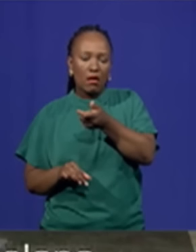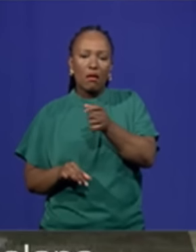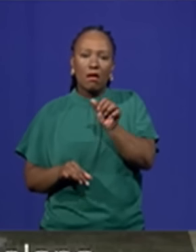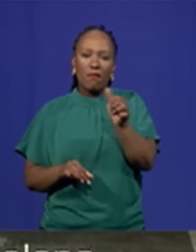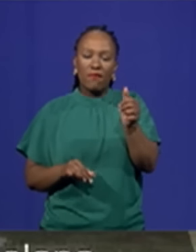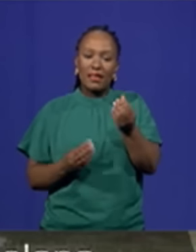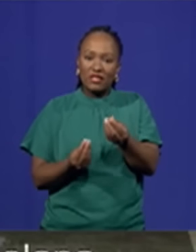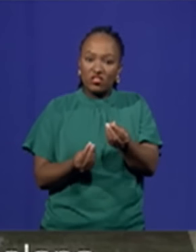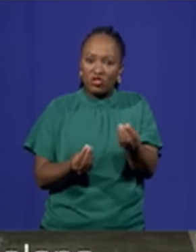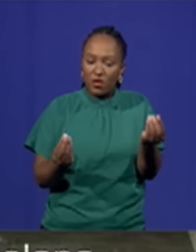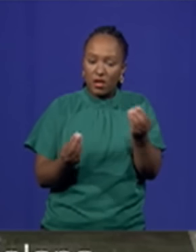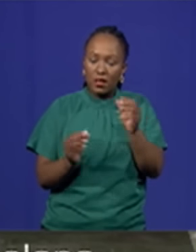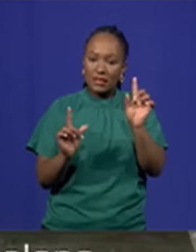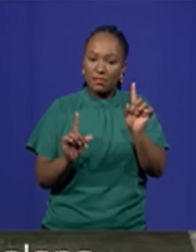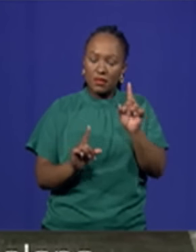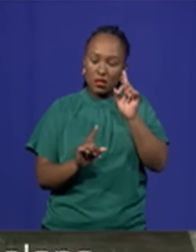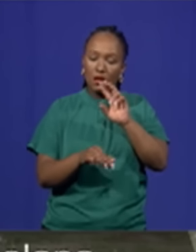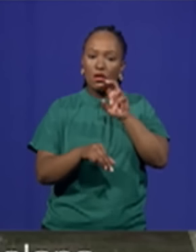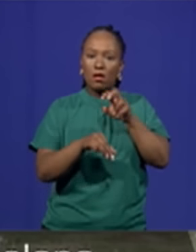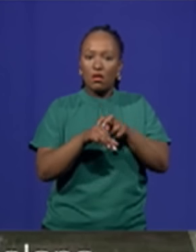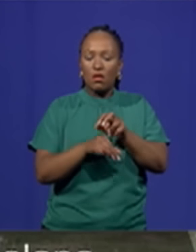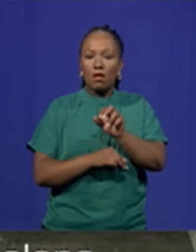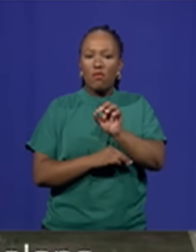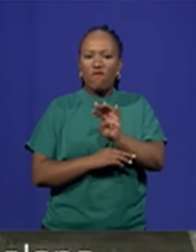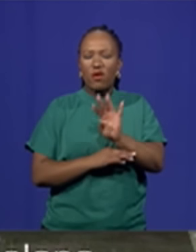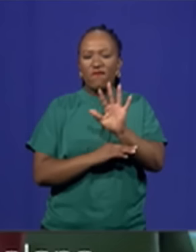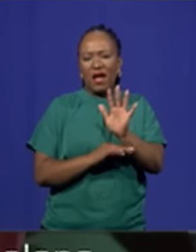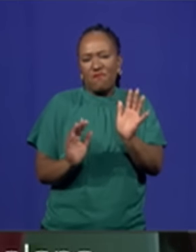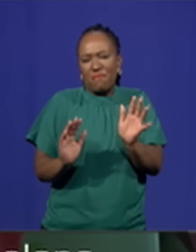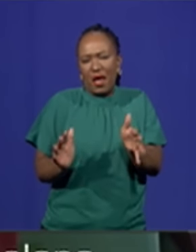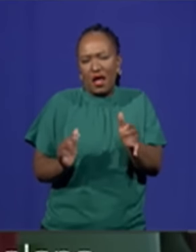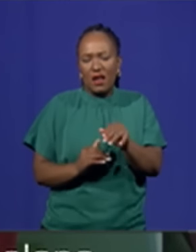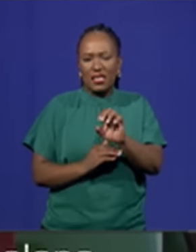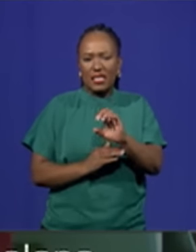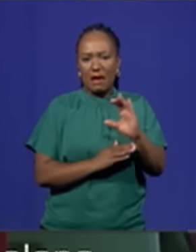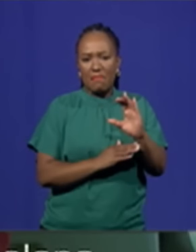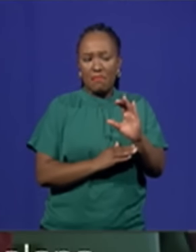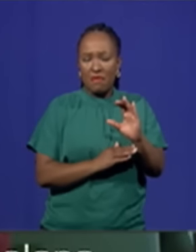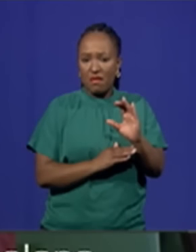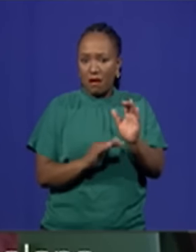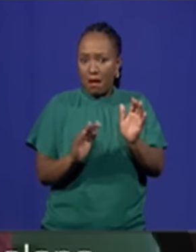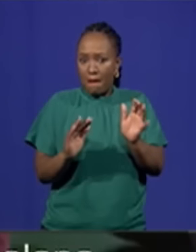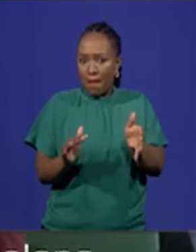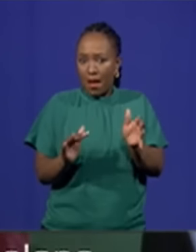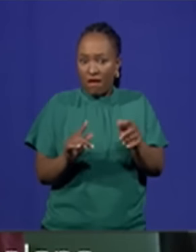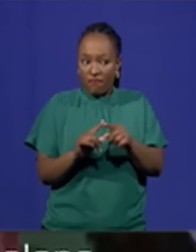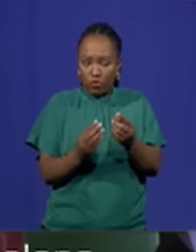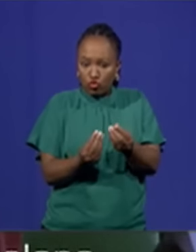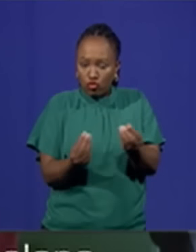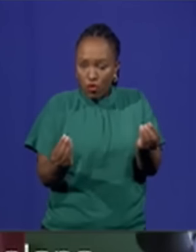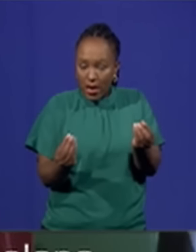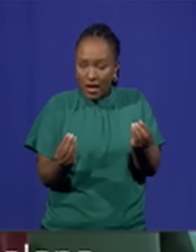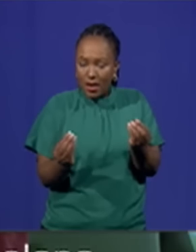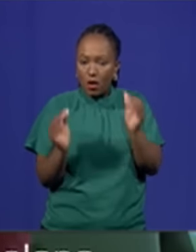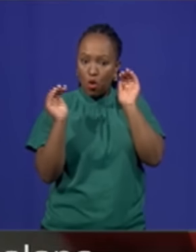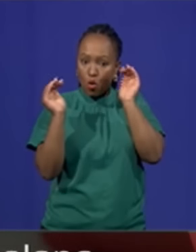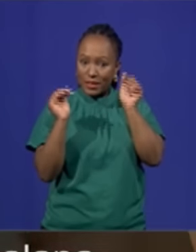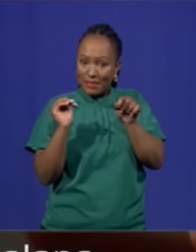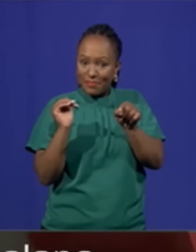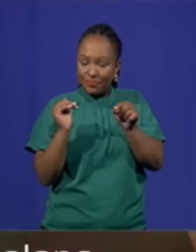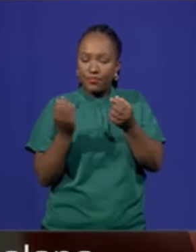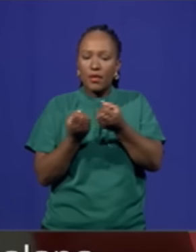tse di kgethegileng di le 45 kwa Eastern Cape mme ga se tsone tsotlhe tse di tlamelang bana ba autism. Bontsi ba